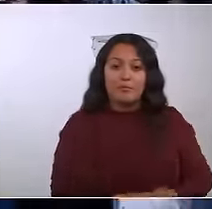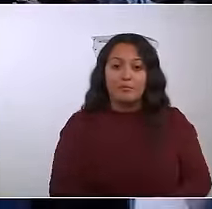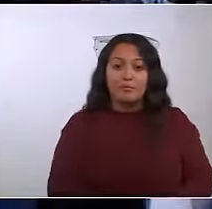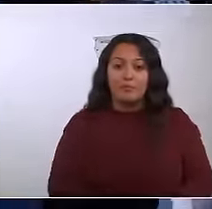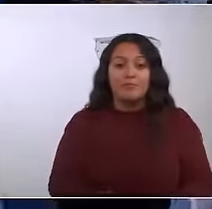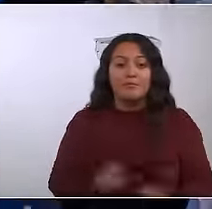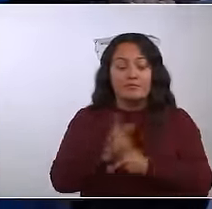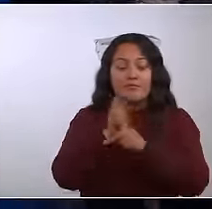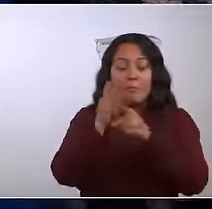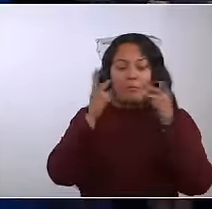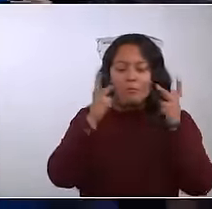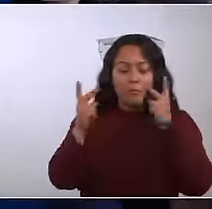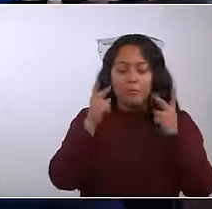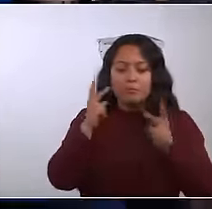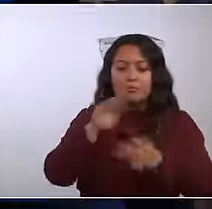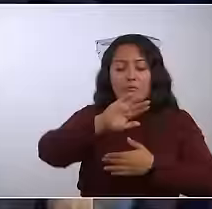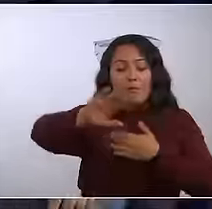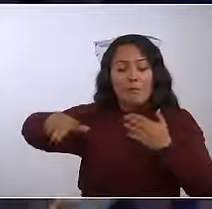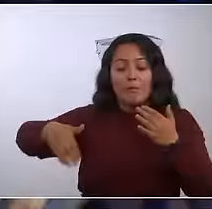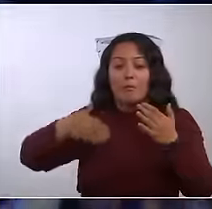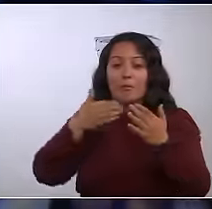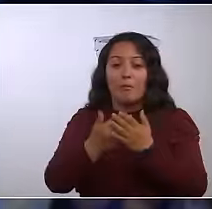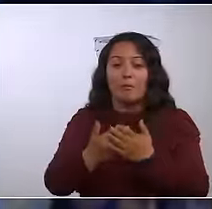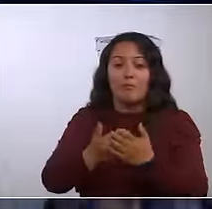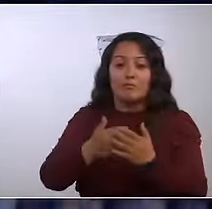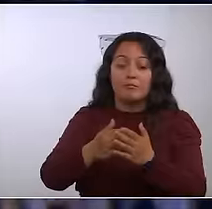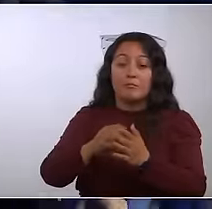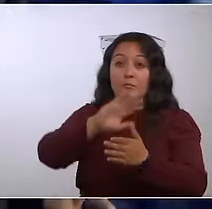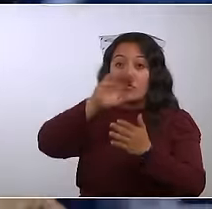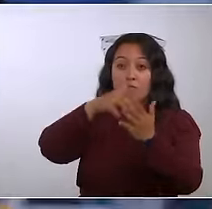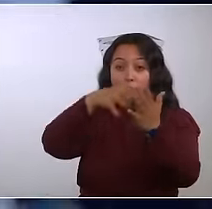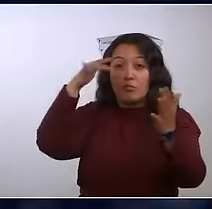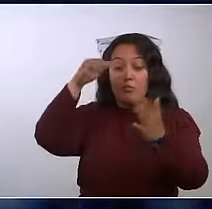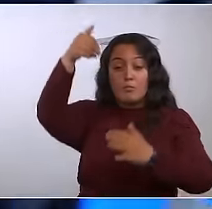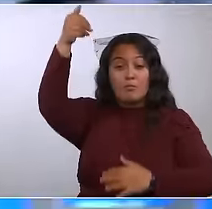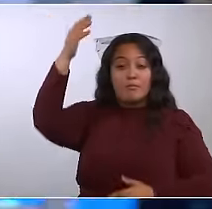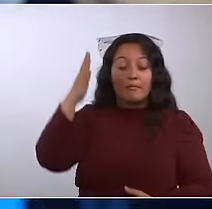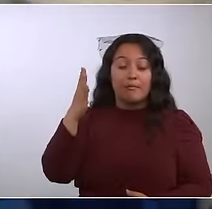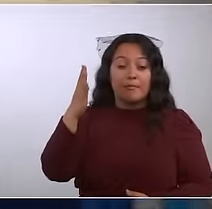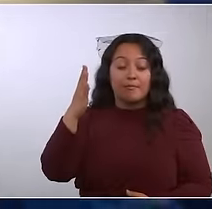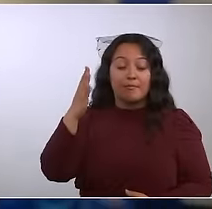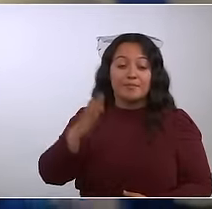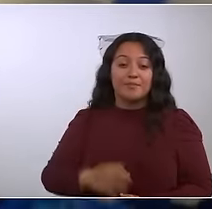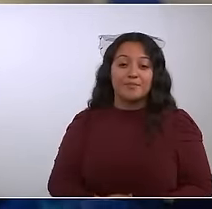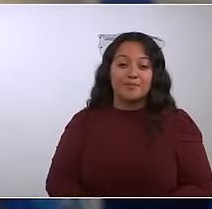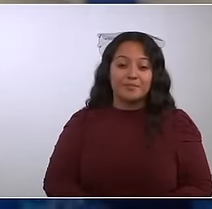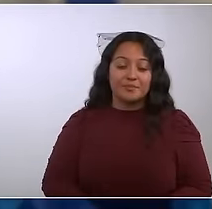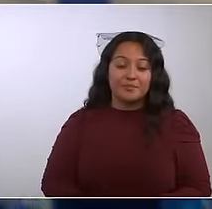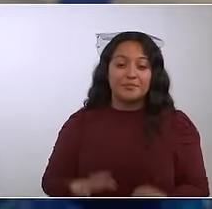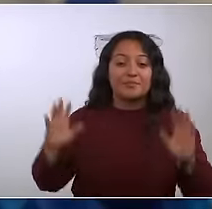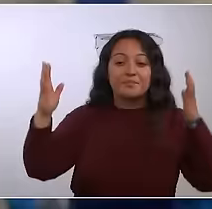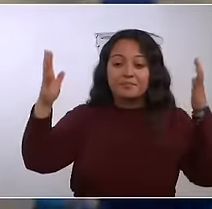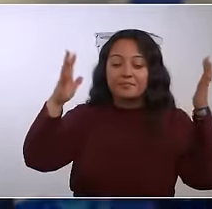Los demás and everyone le else. Vamos a dar gloria we'll a Dios. Give glory to God.